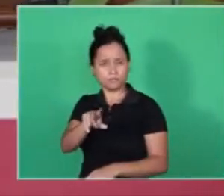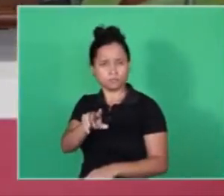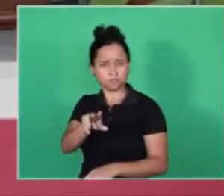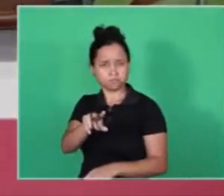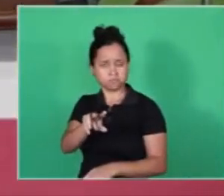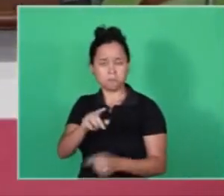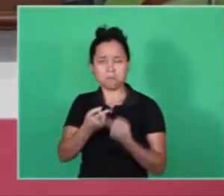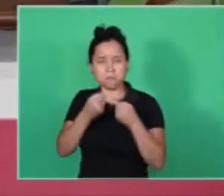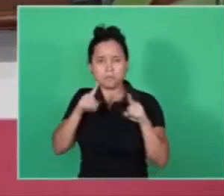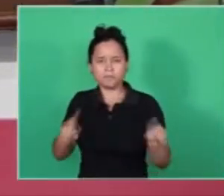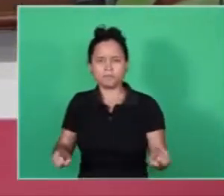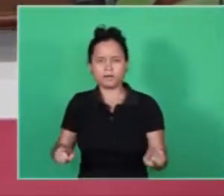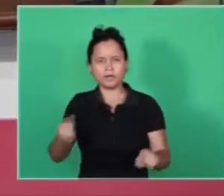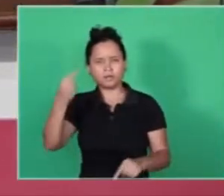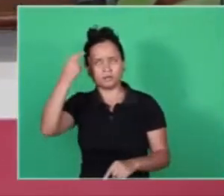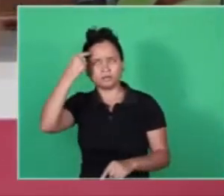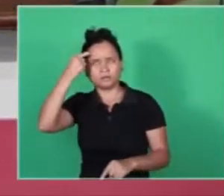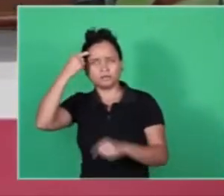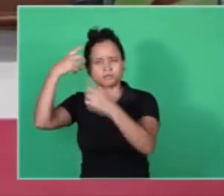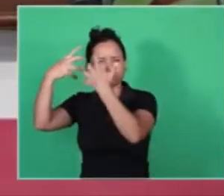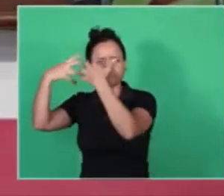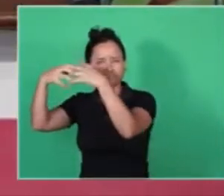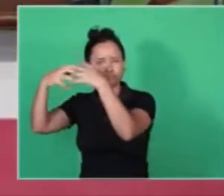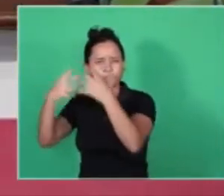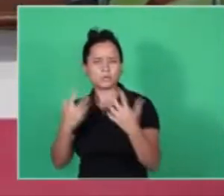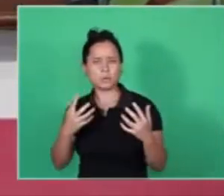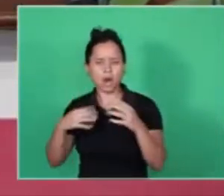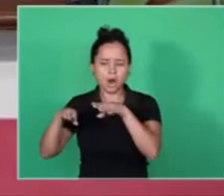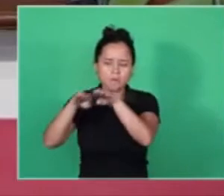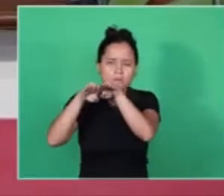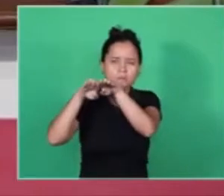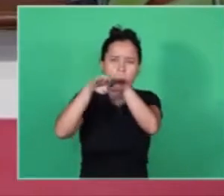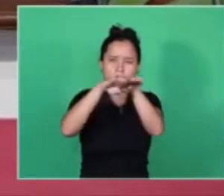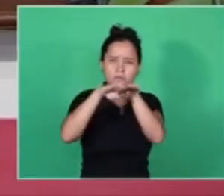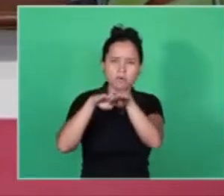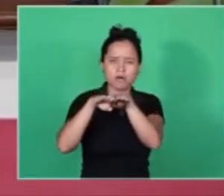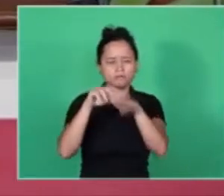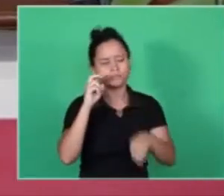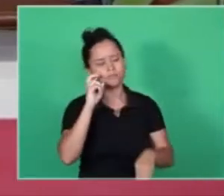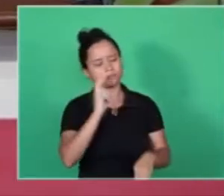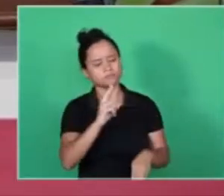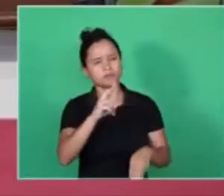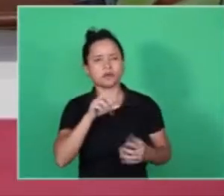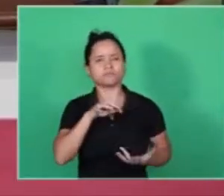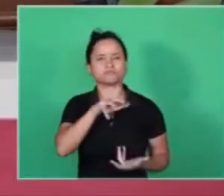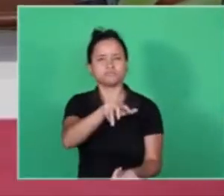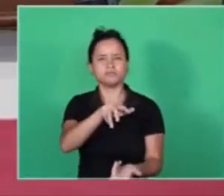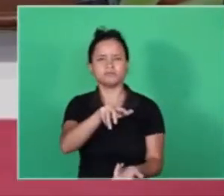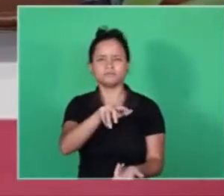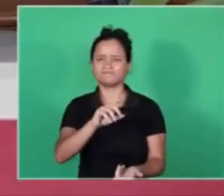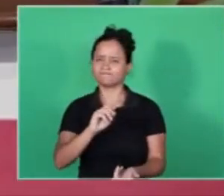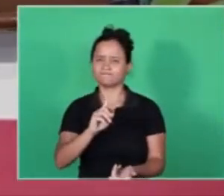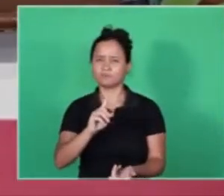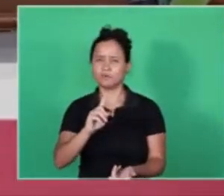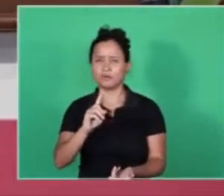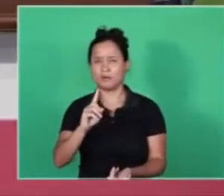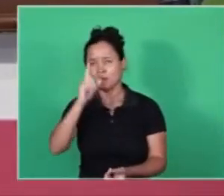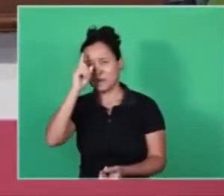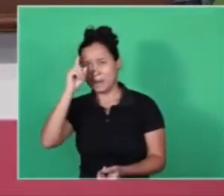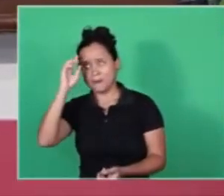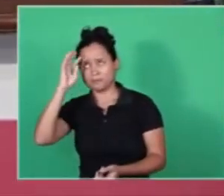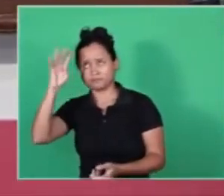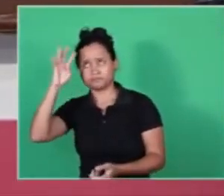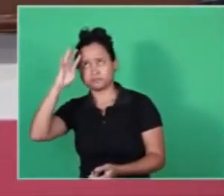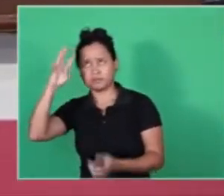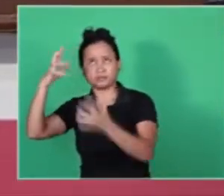way about their position before the world. He thinks one way, the other one thinks the other way. They